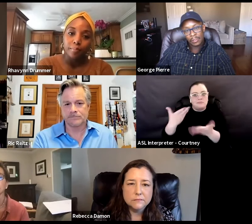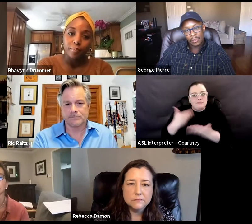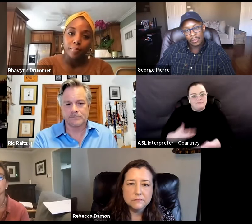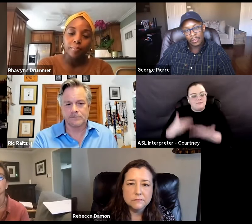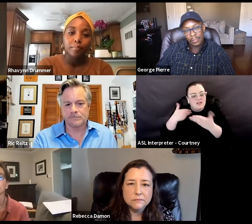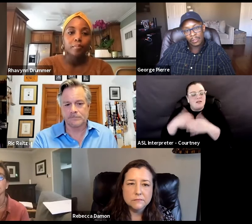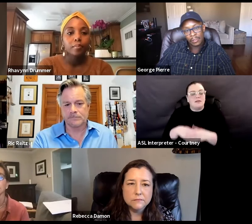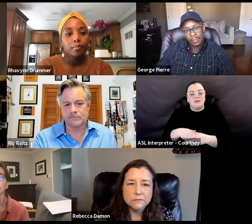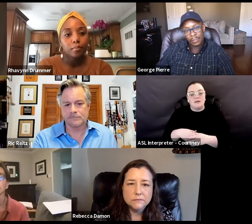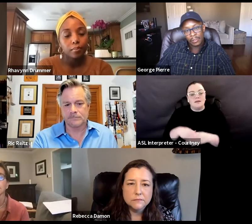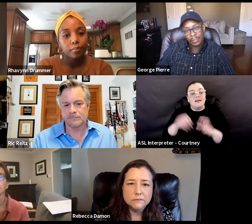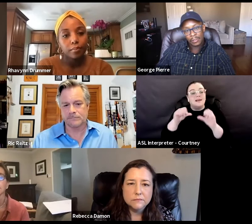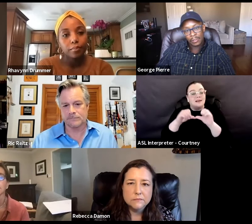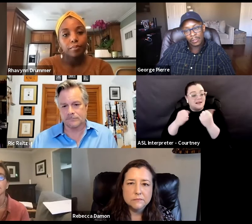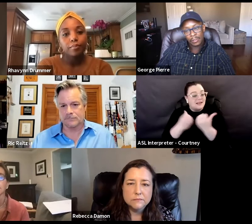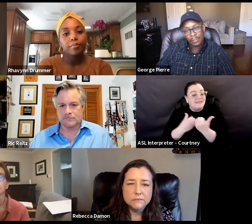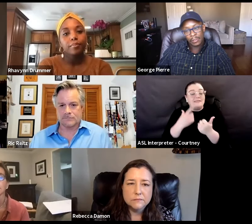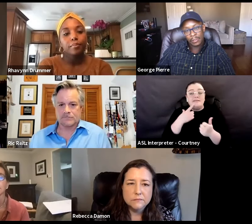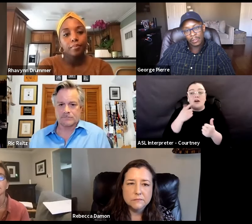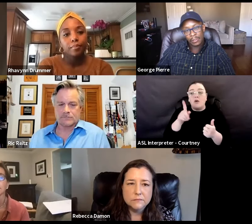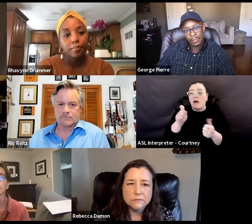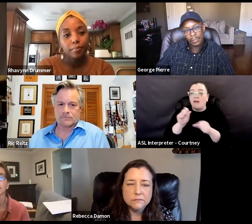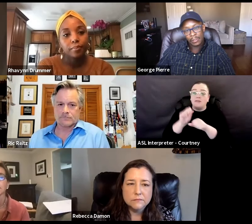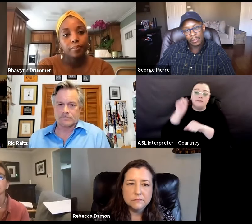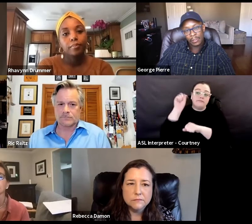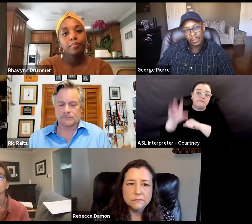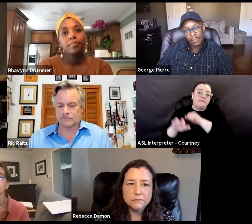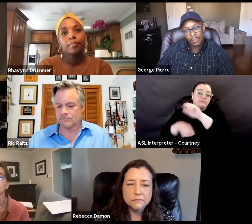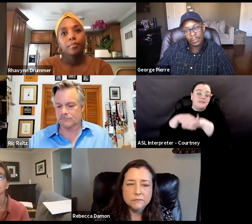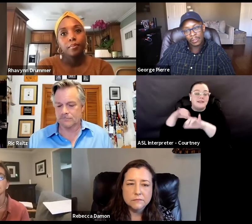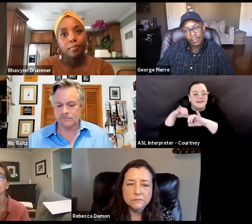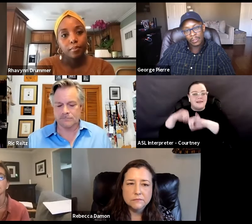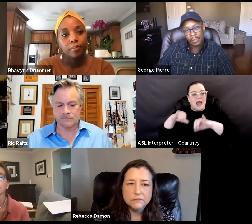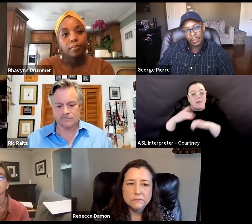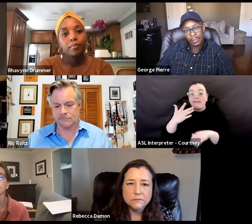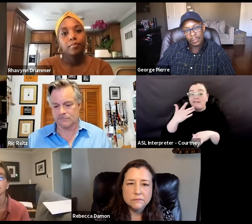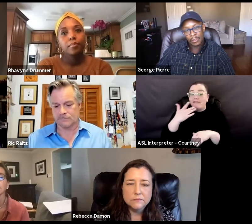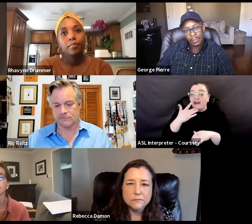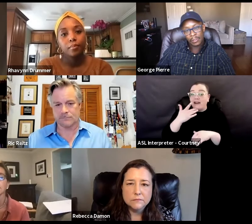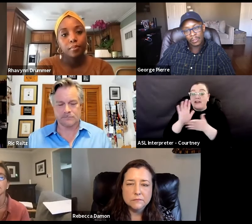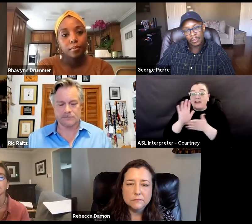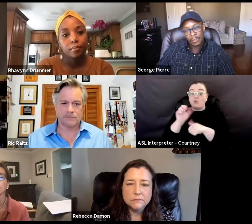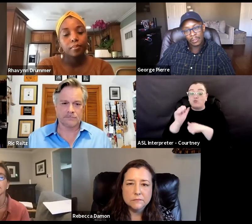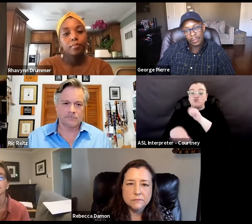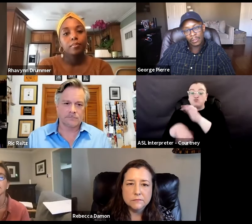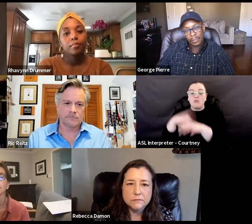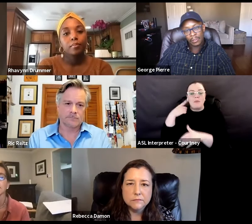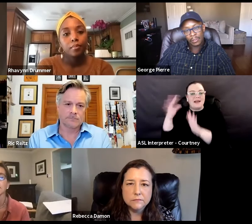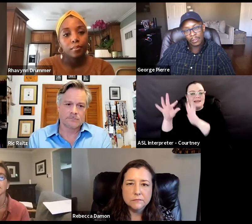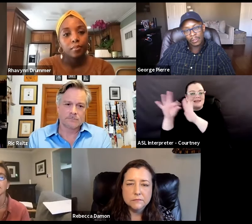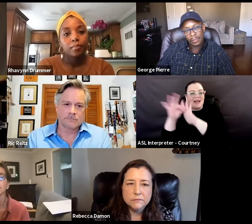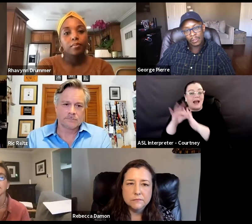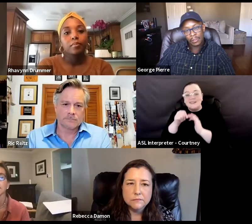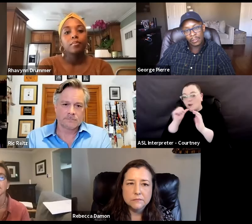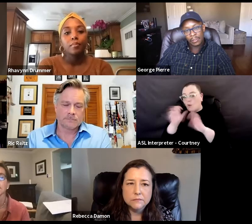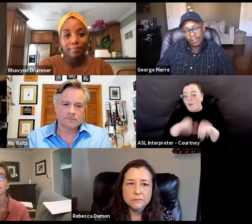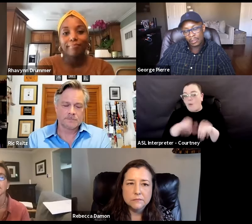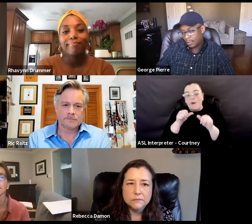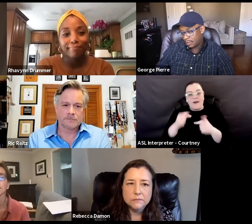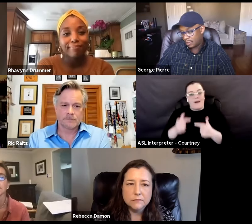they're forced to submit a revolving group of favorites because casting here doesn't typically hold live auditions, which we can't do